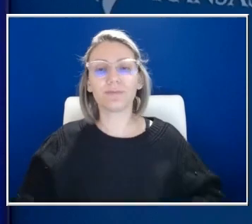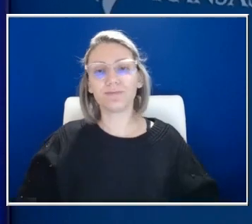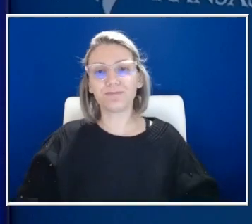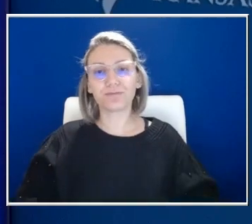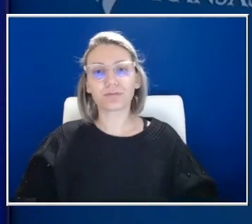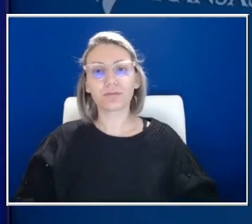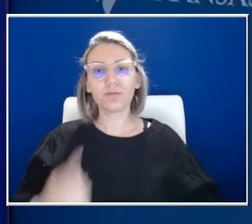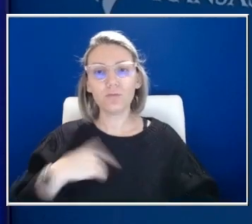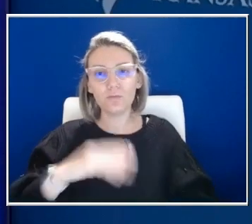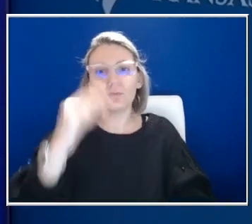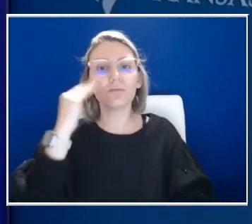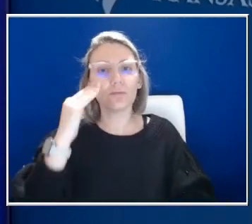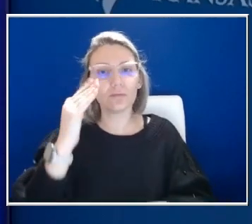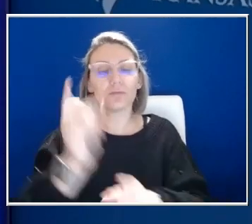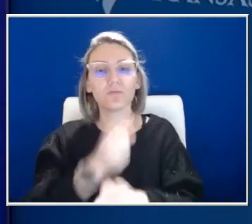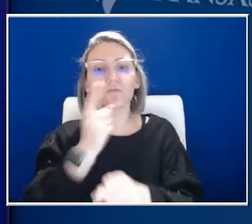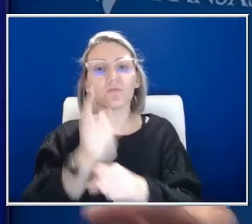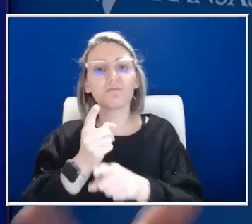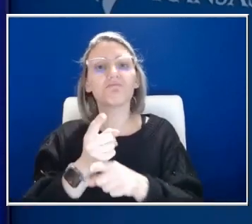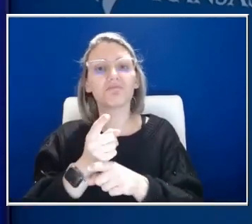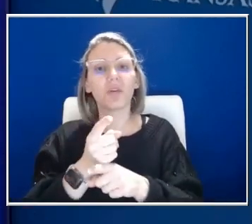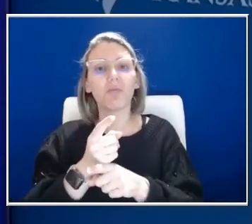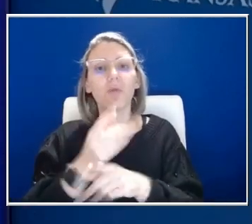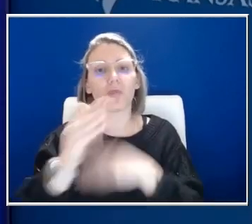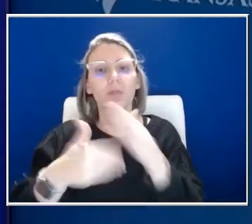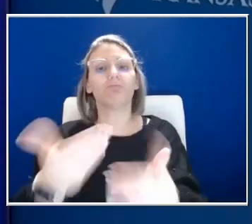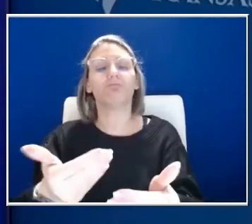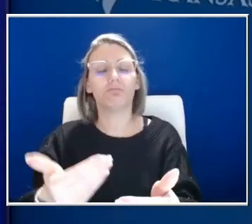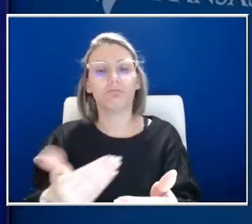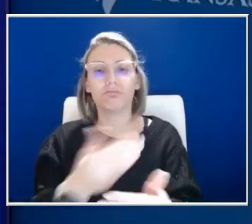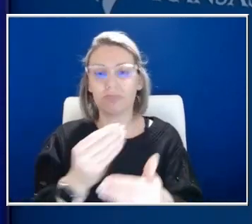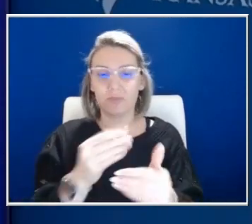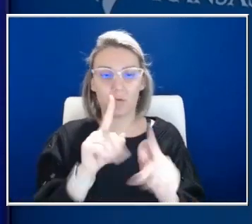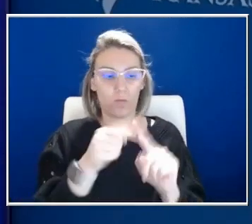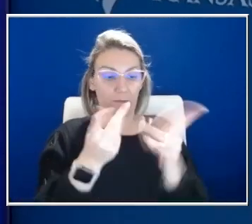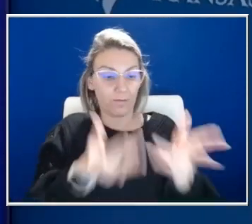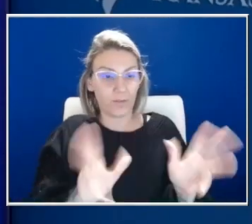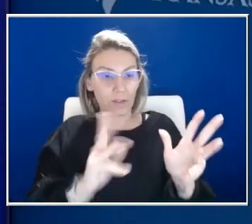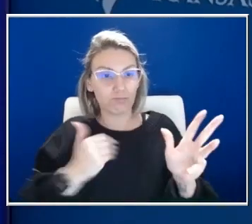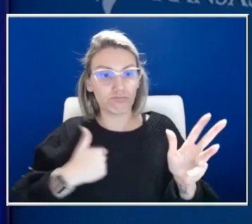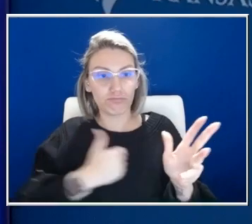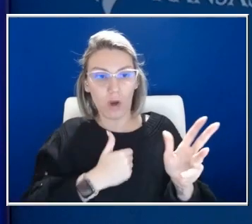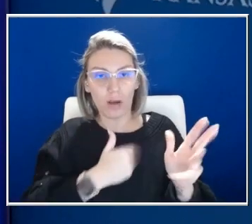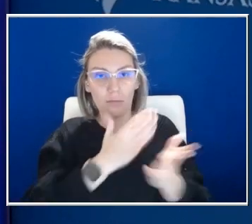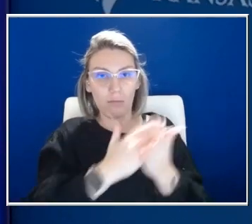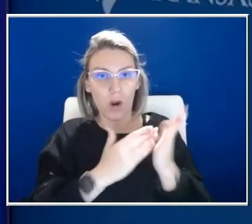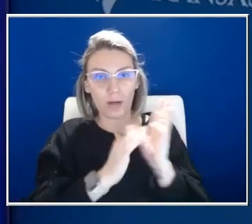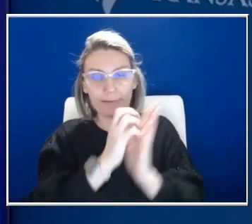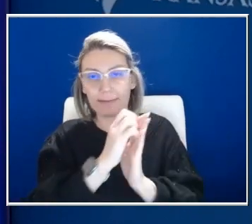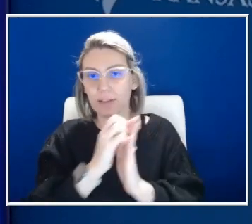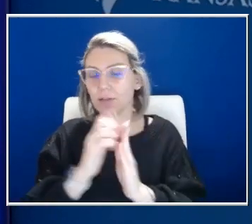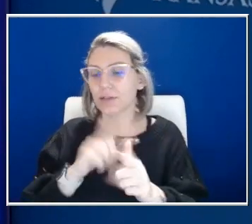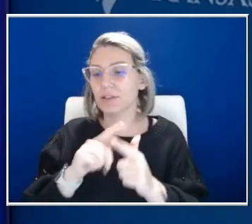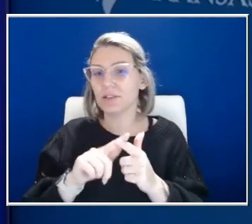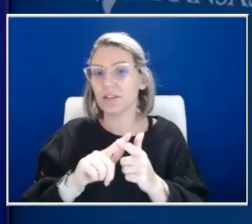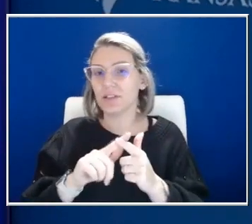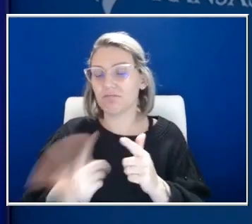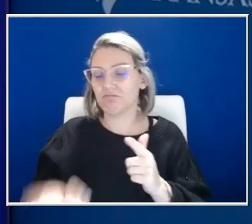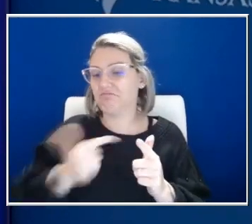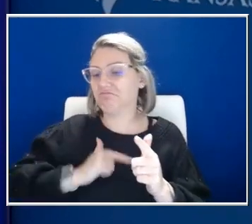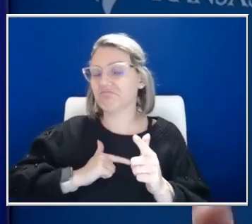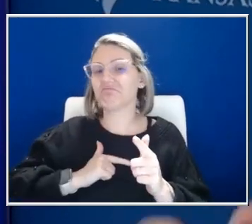be taken. So once she had finished sort of the breast part of it, the breast cancer part, that's when I became involved, and I